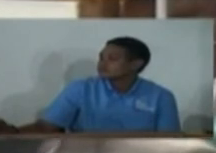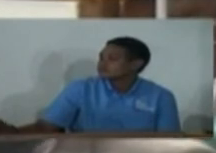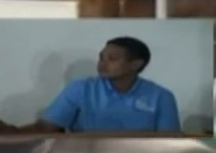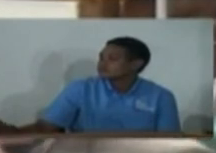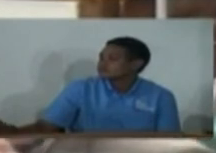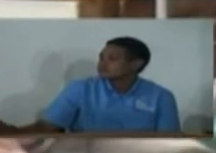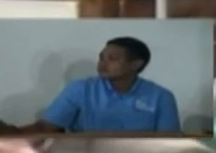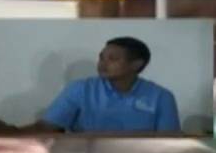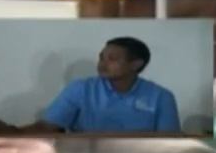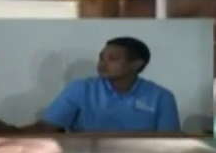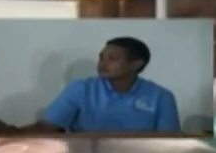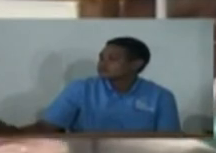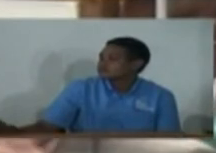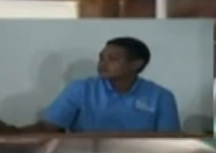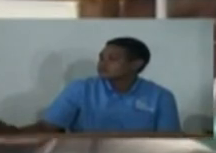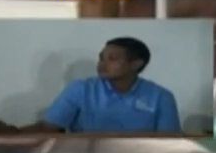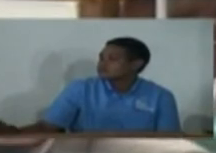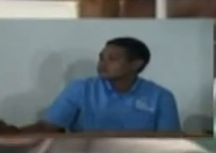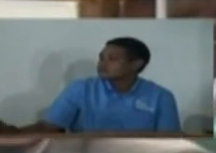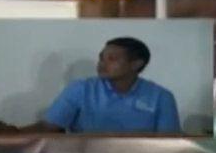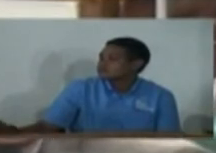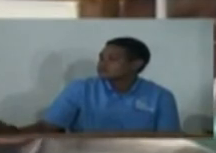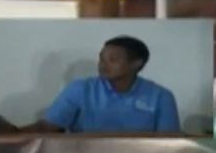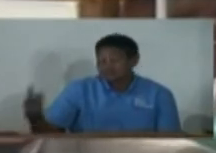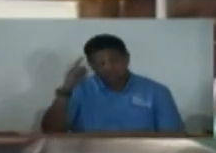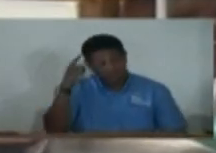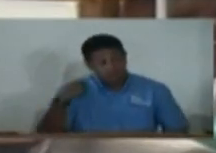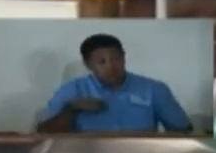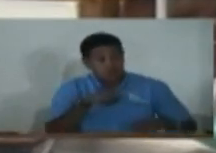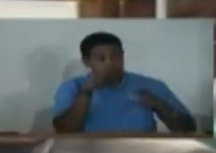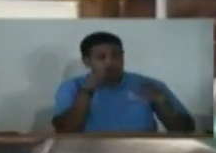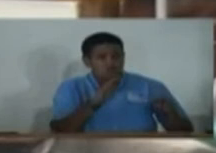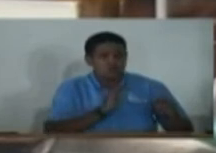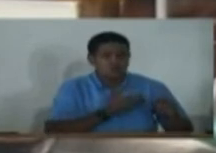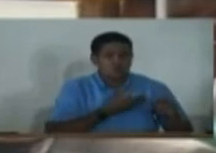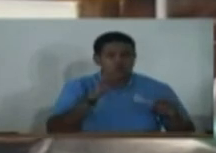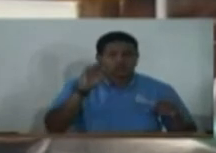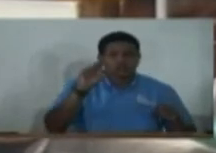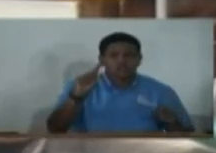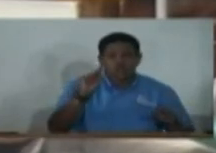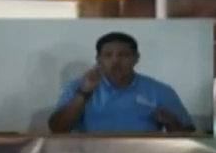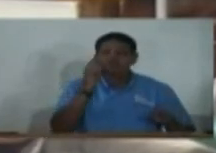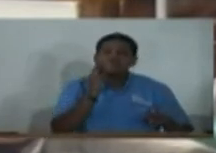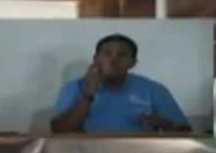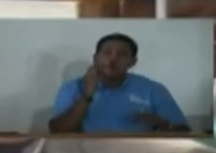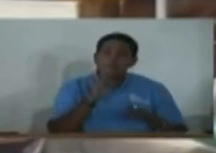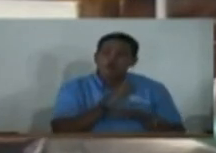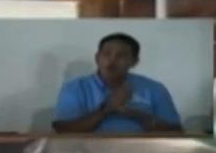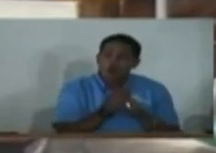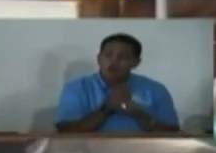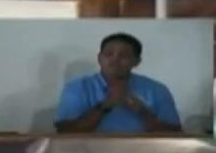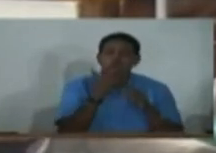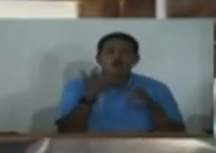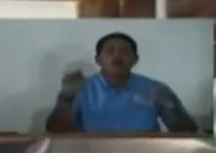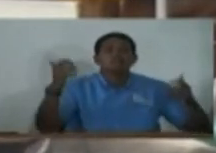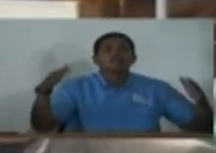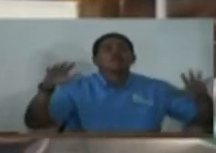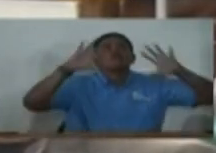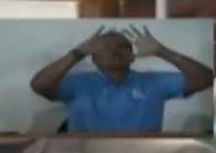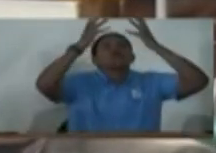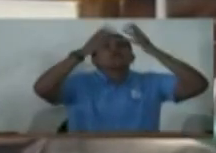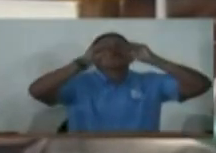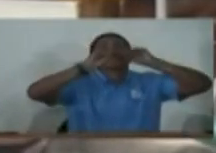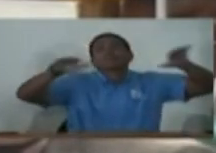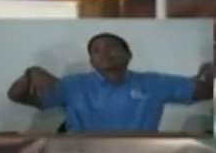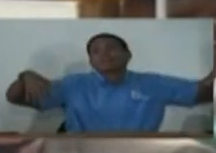our coffee, and other things which we haven't yet made worldwide in terms of